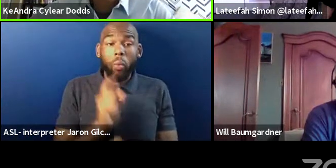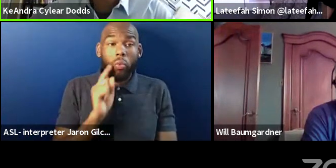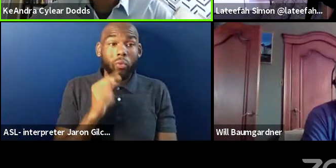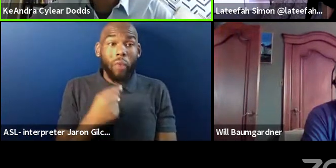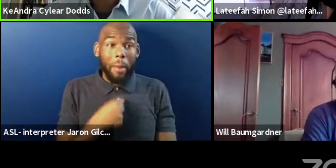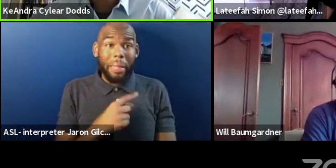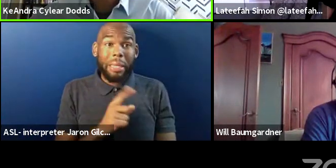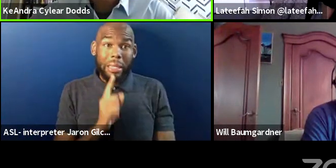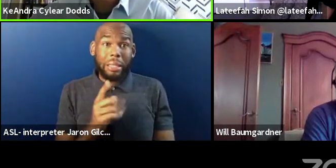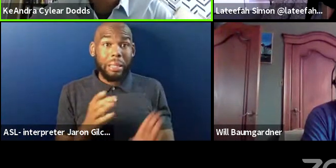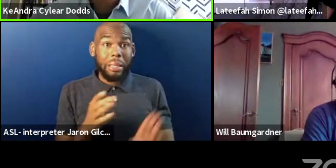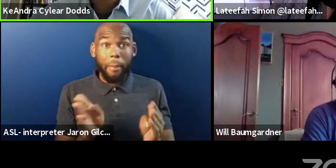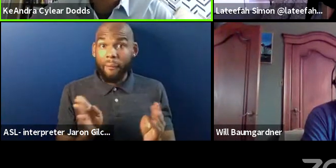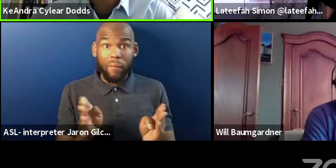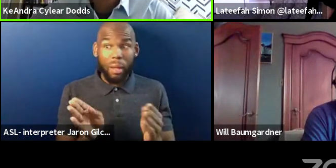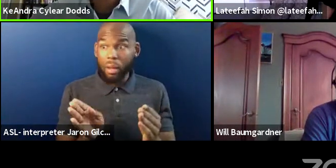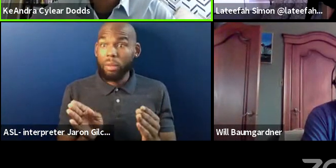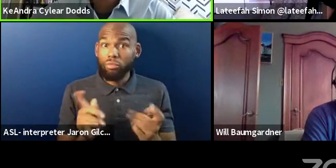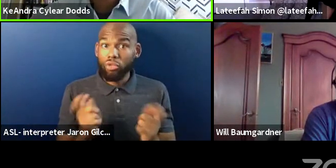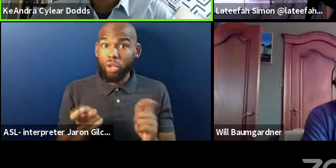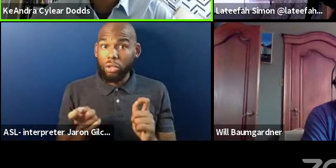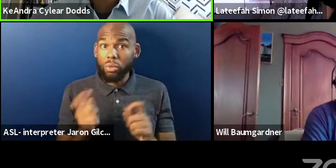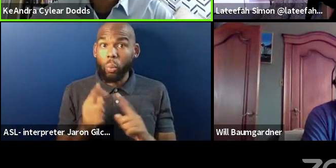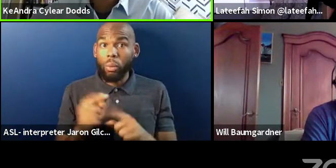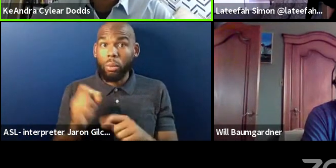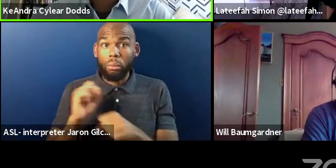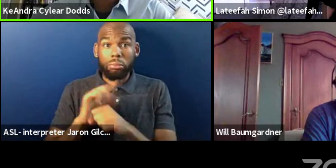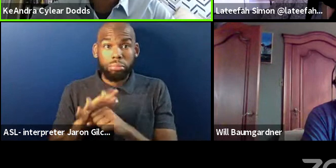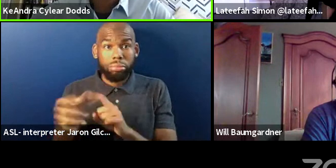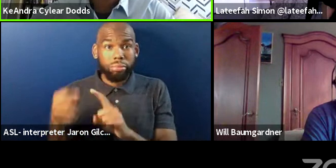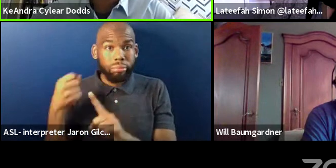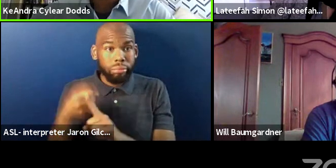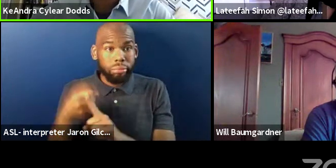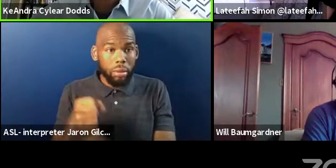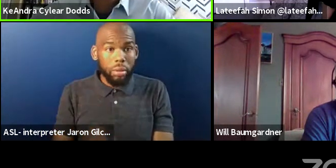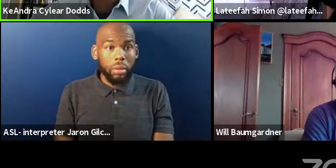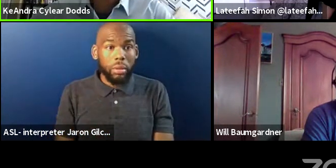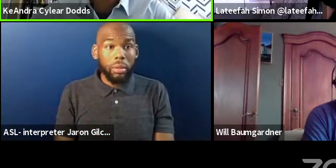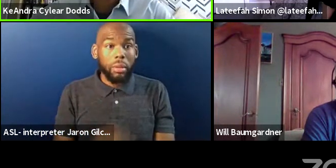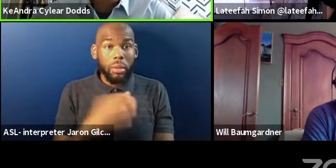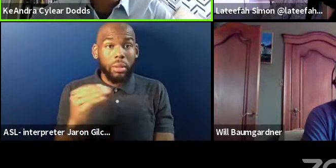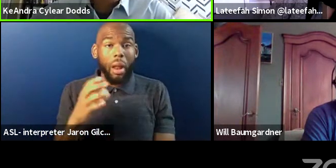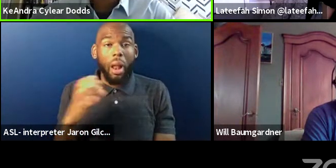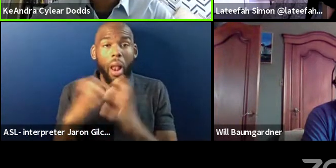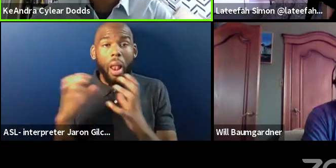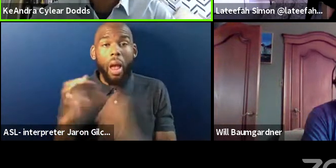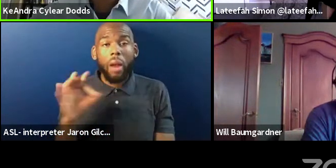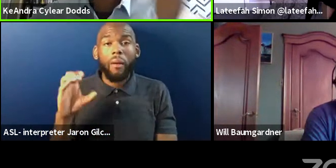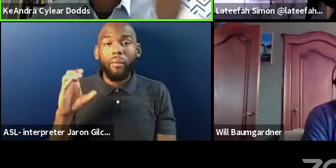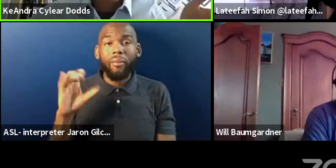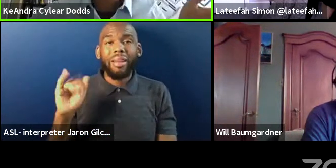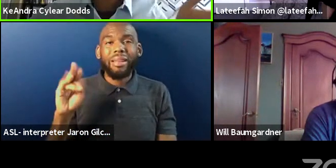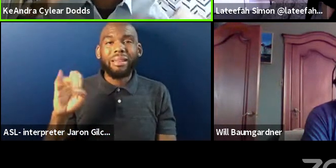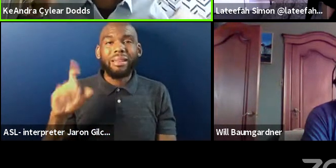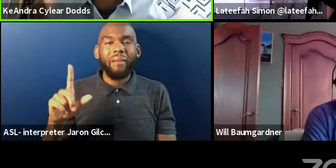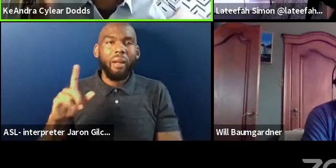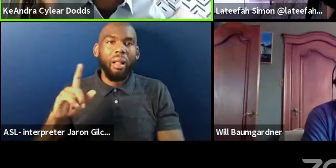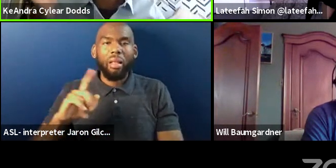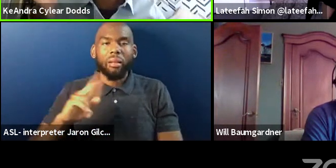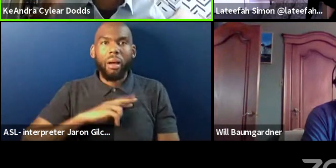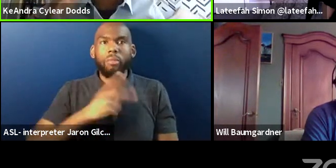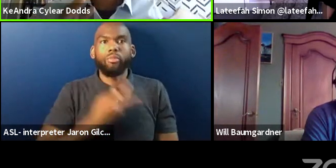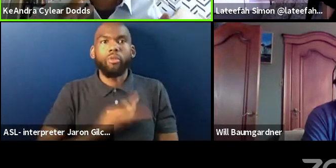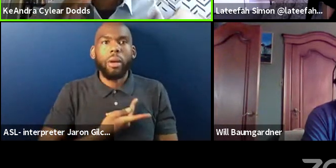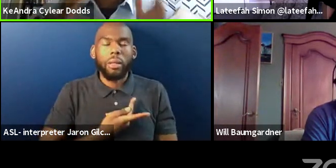pivoted once there was COVID and once the civil unrest and a lot of the protests really emerged. I started in January and this